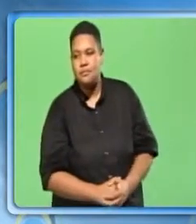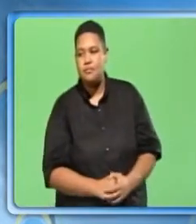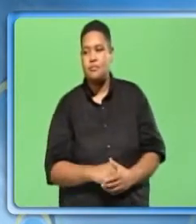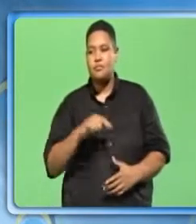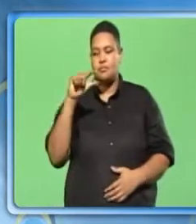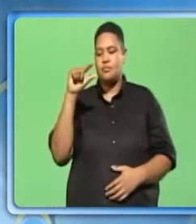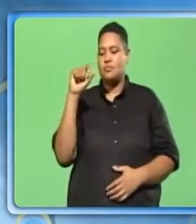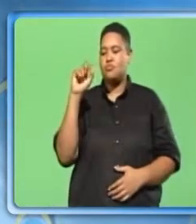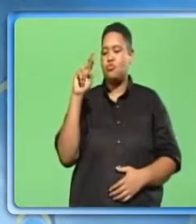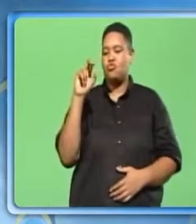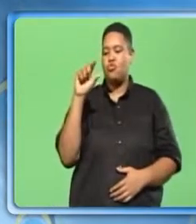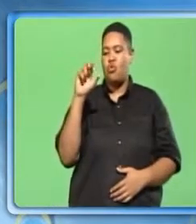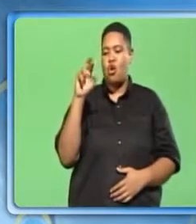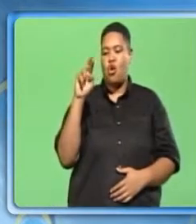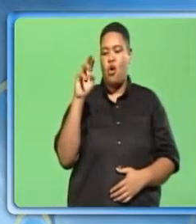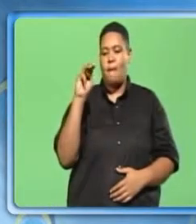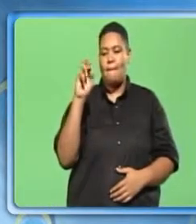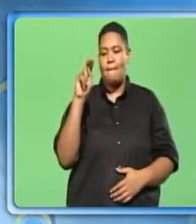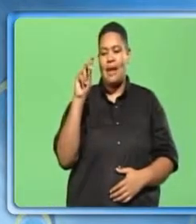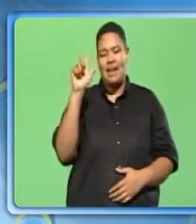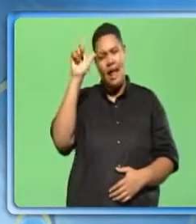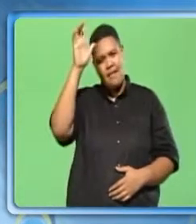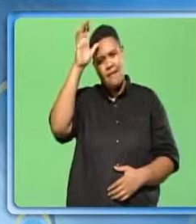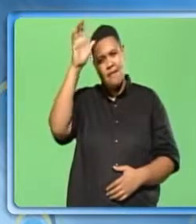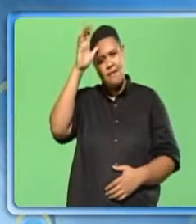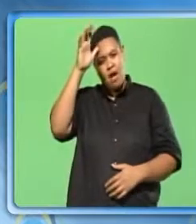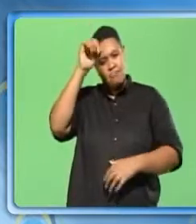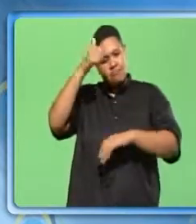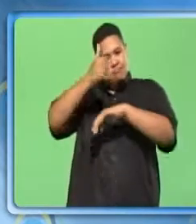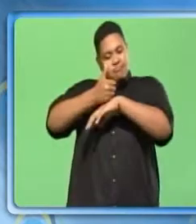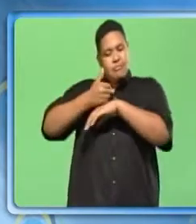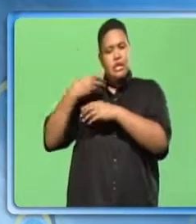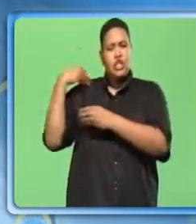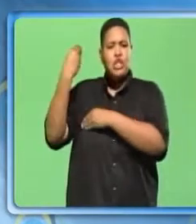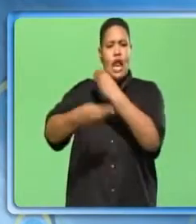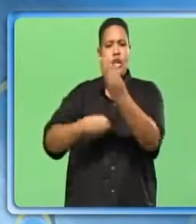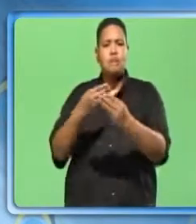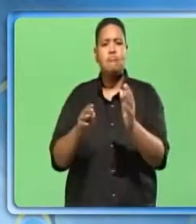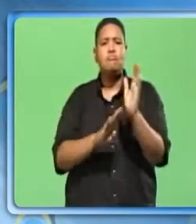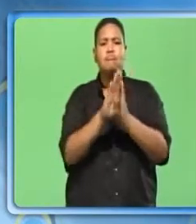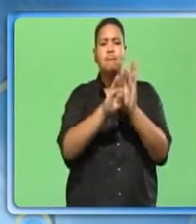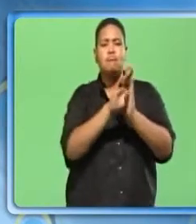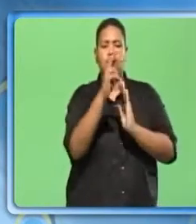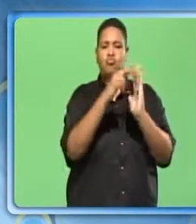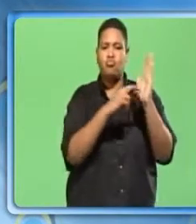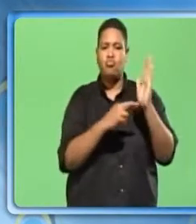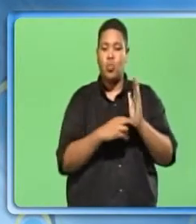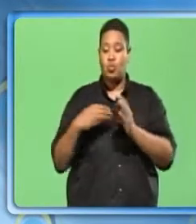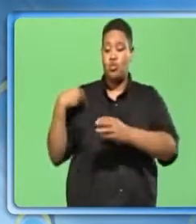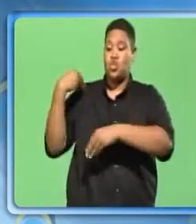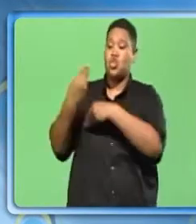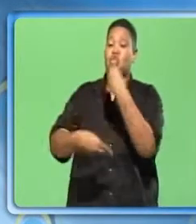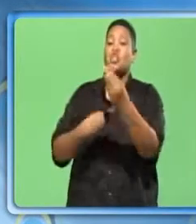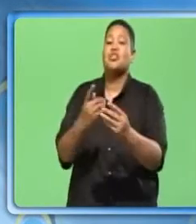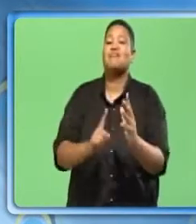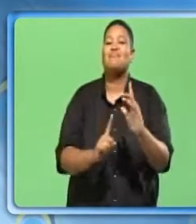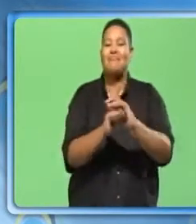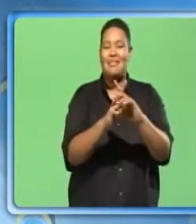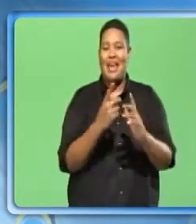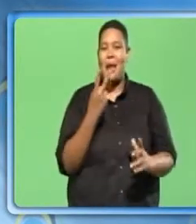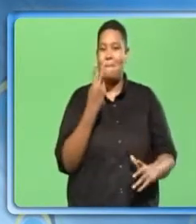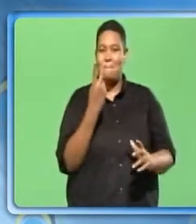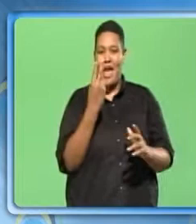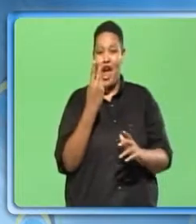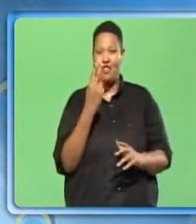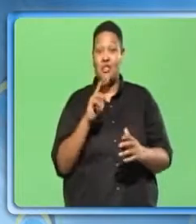Gregor Mendel, the father of genetics, discovered the following rules. Genes normally exist in pairs, one of which